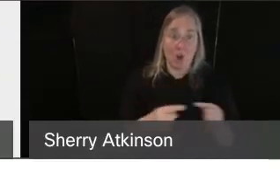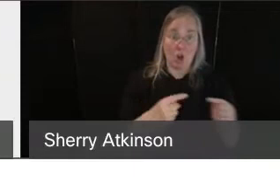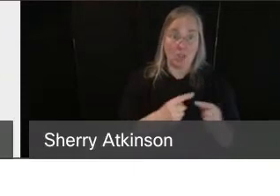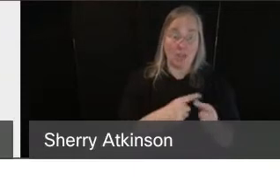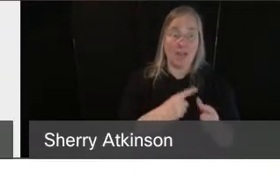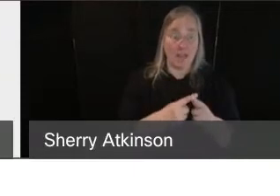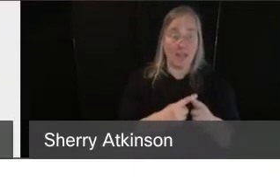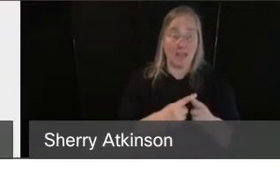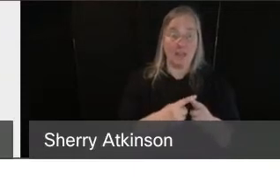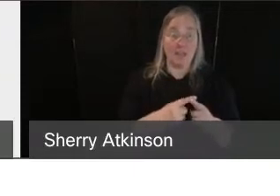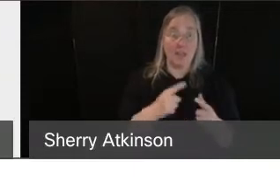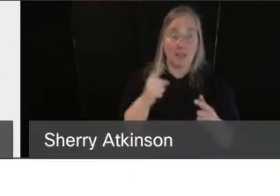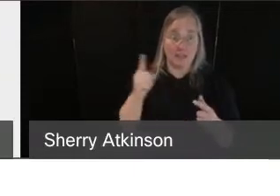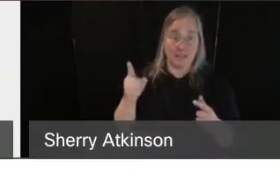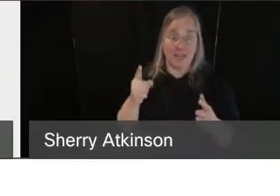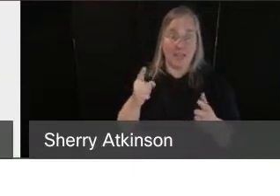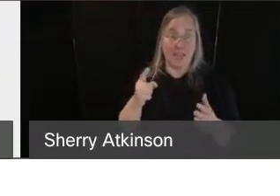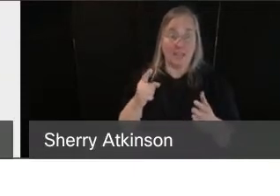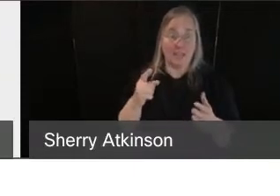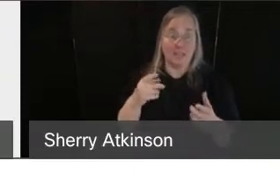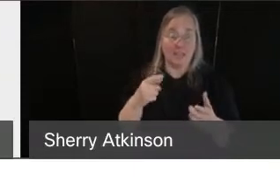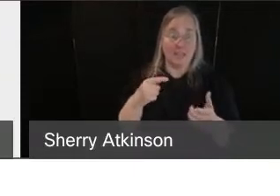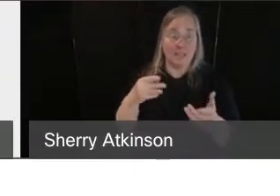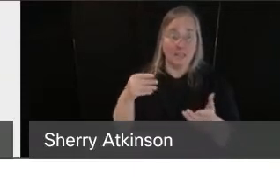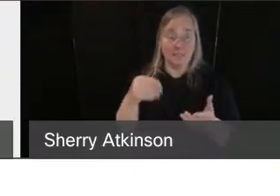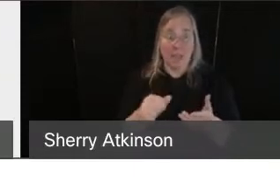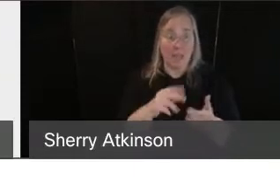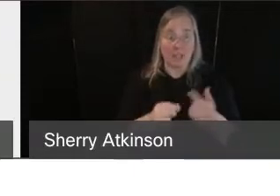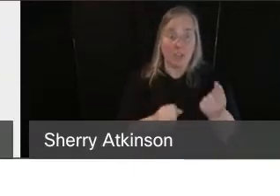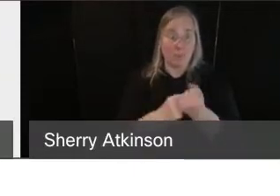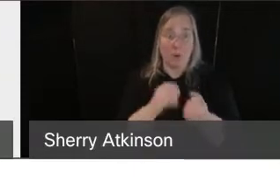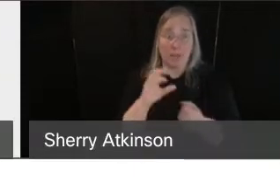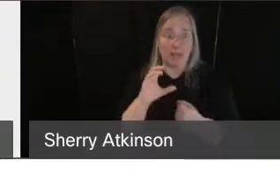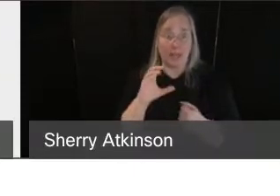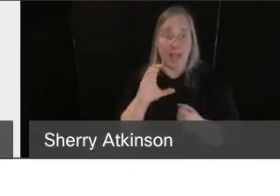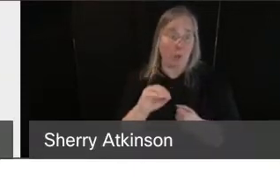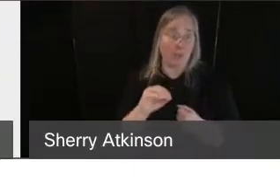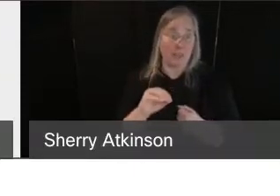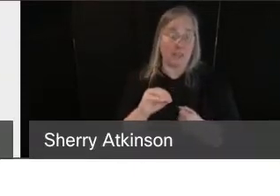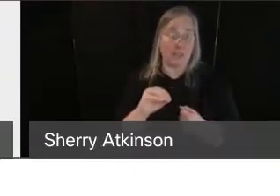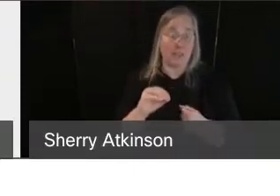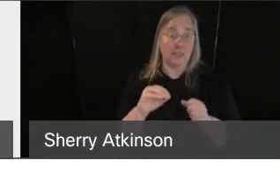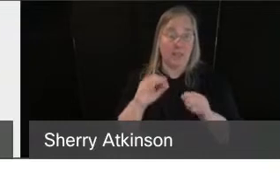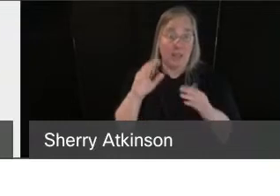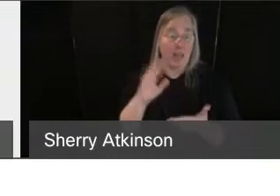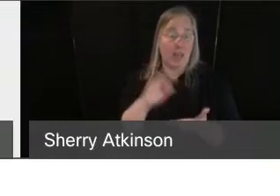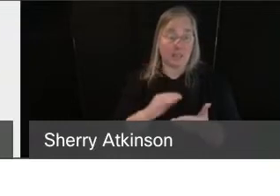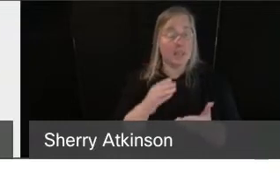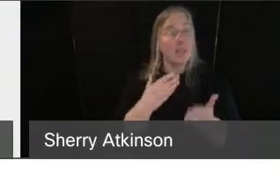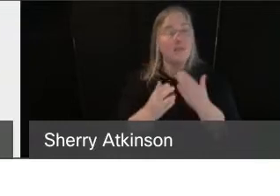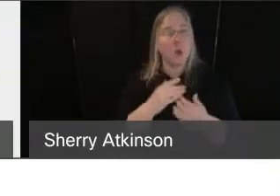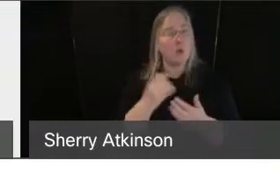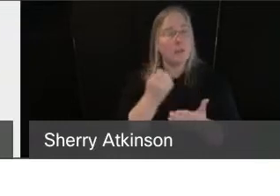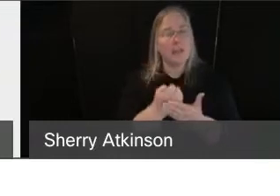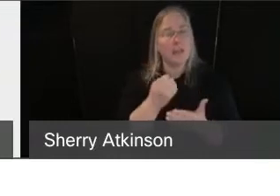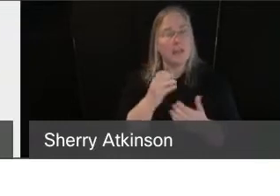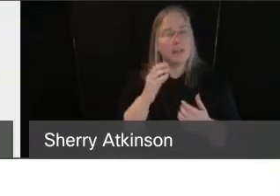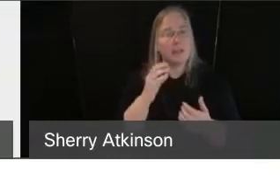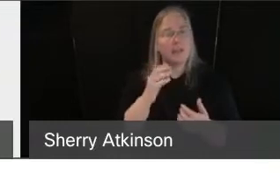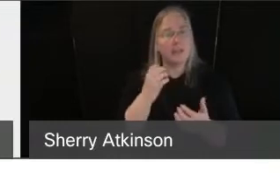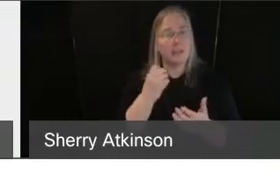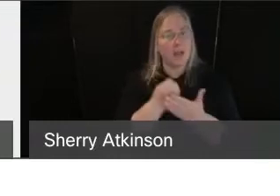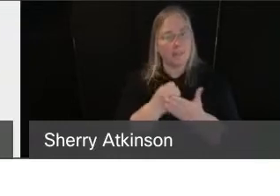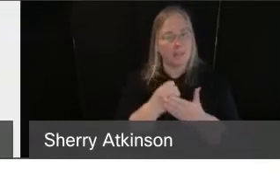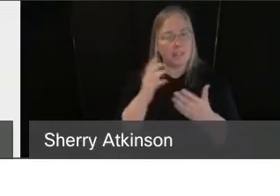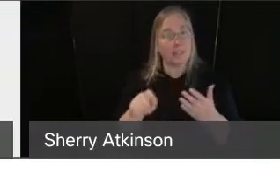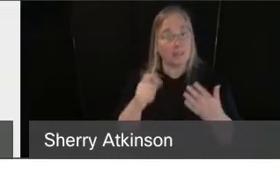counties less. So again, the issue here is while the economy is expected to recover, there are going to be both fiscal and economic hits. We